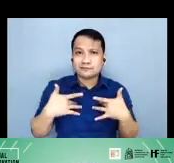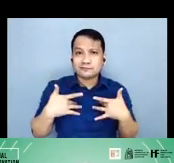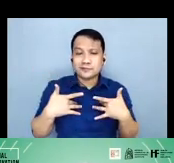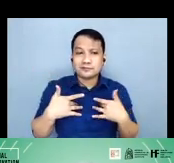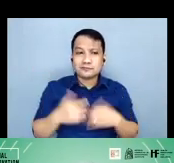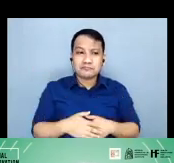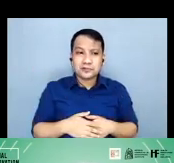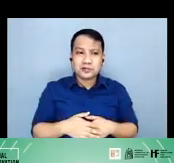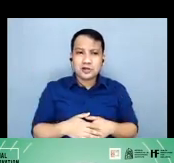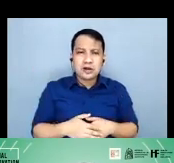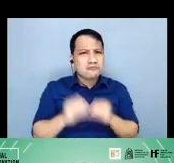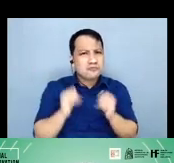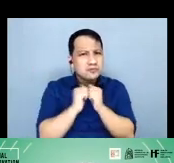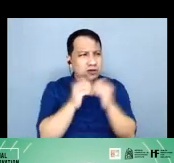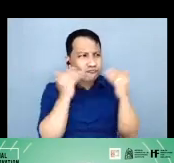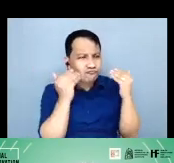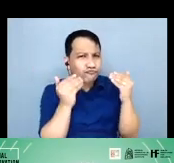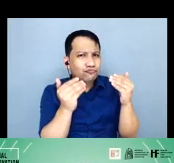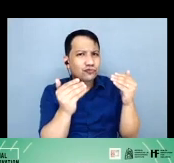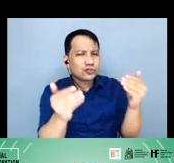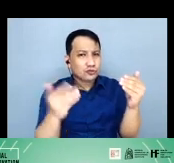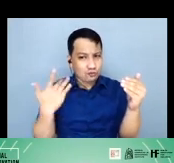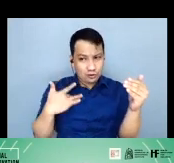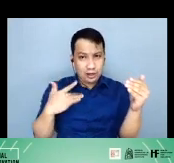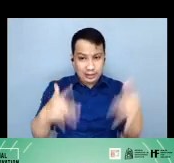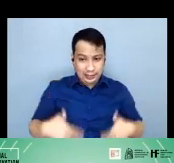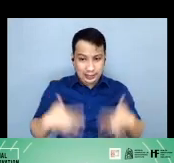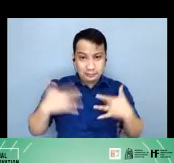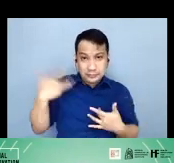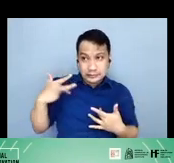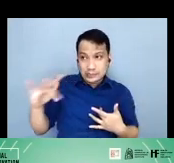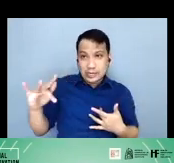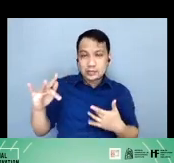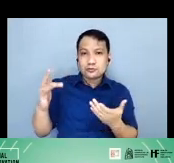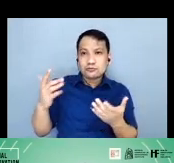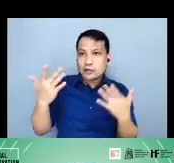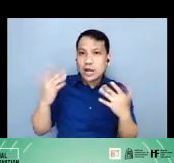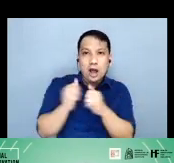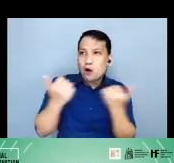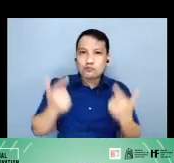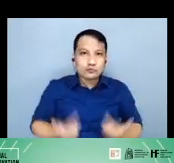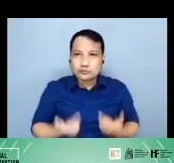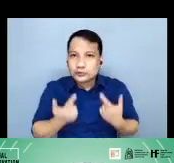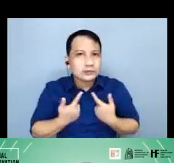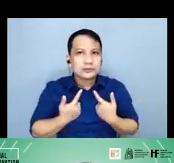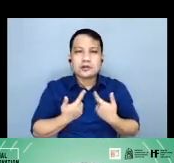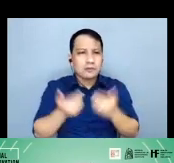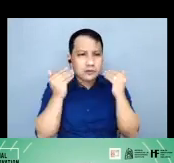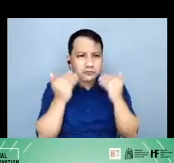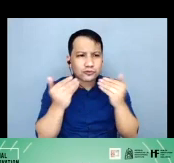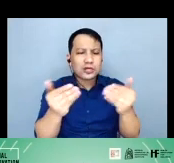being able to continue the lifestyle and be sustainable, and also make that lifestyle better. And when we say